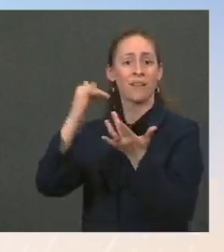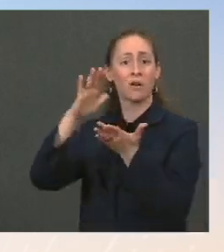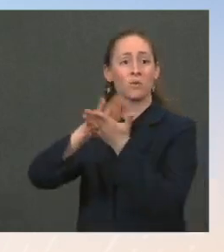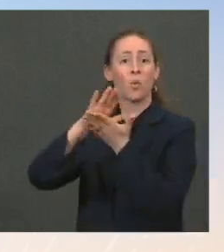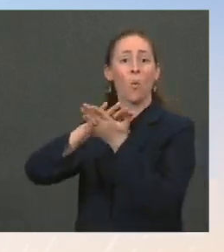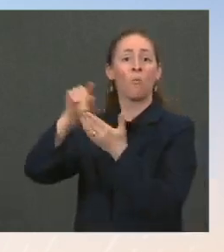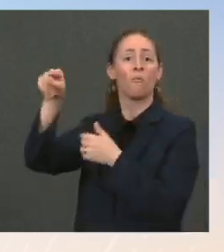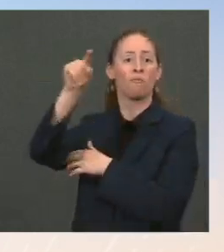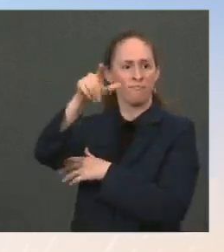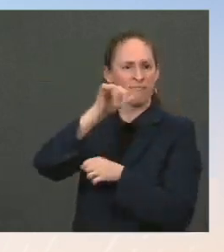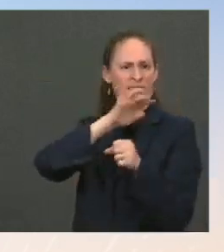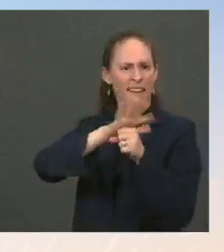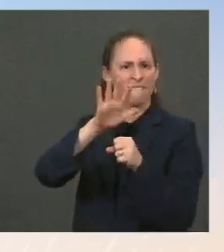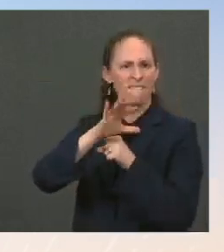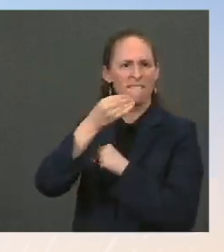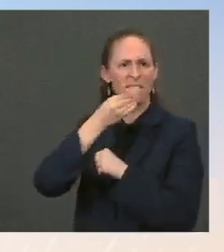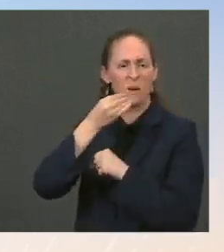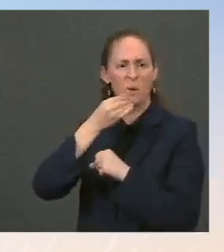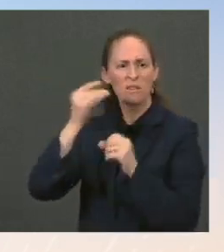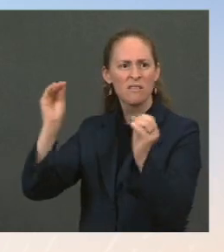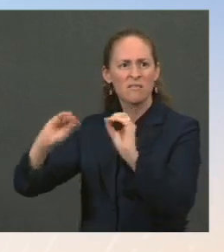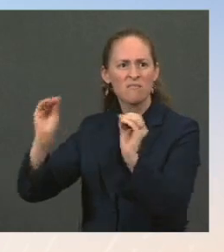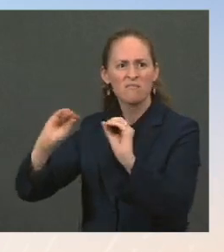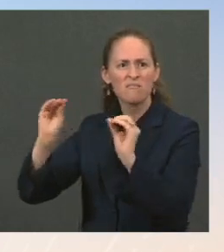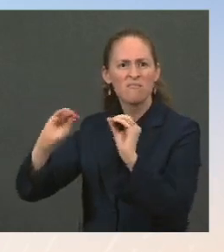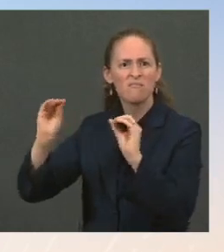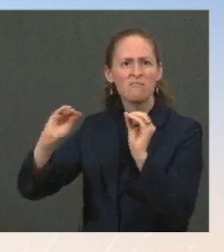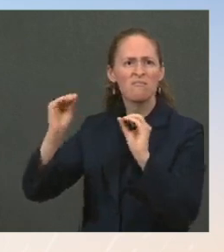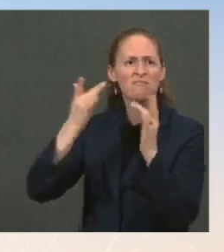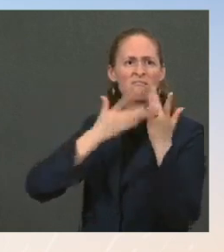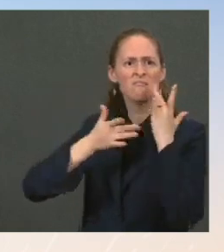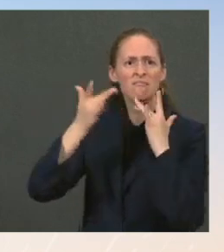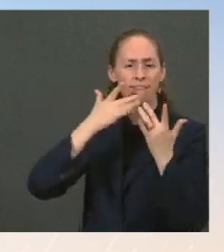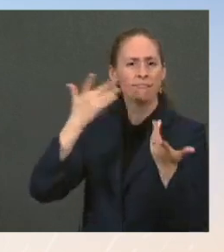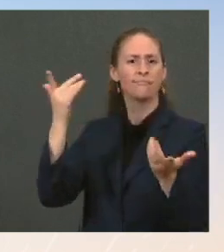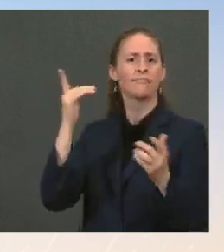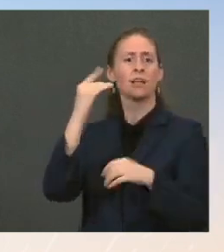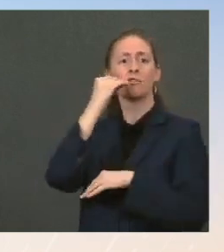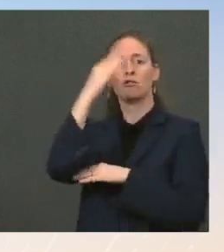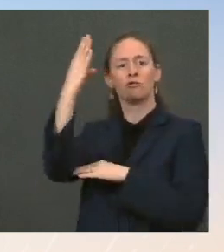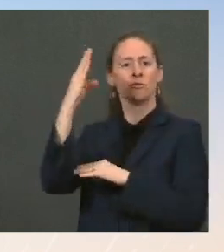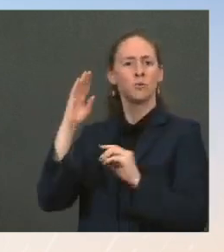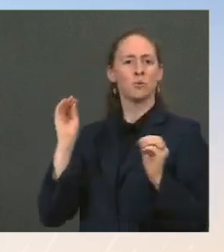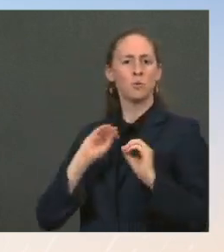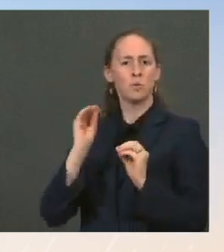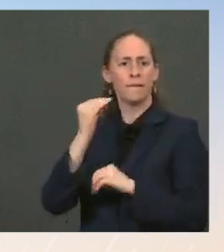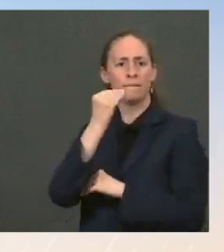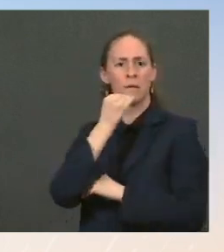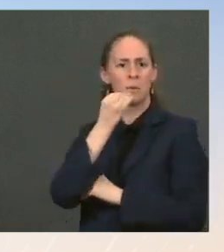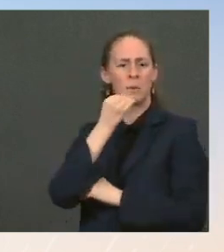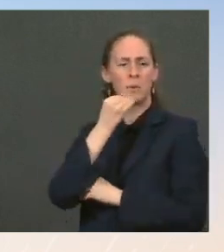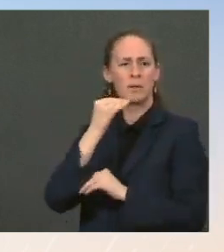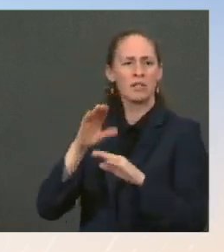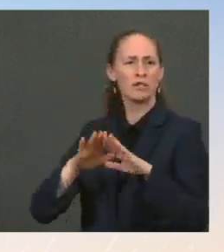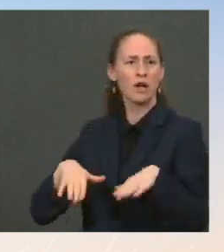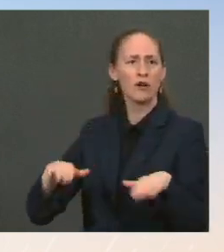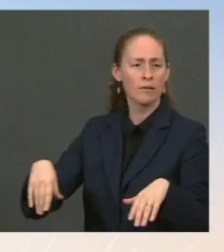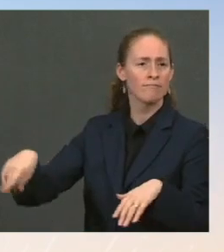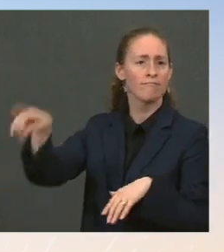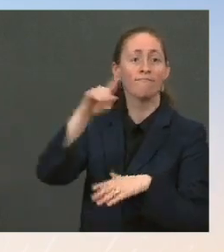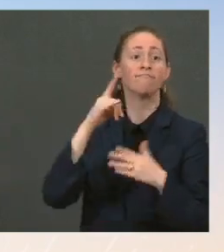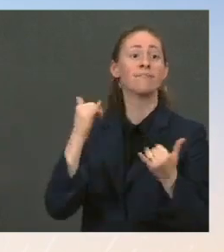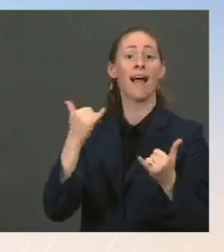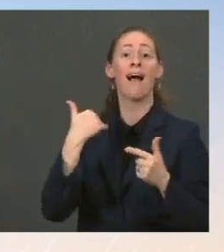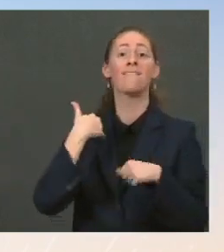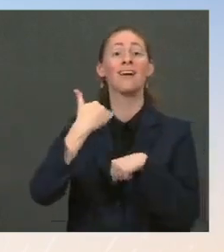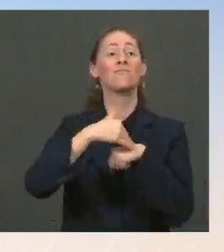is kinked and affecting school lunches to the degree that kids are having bread, but meat with no bread to make